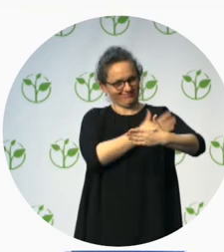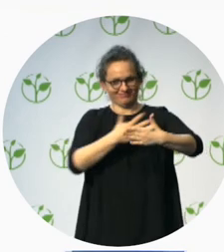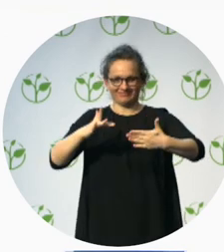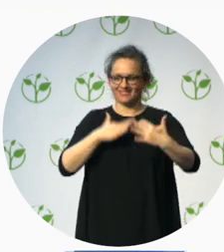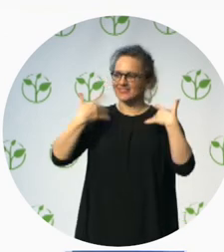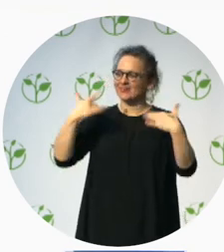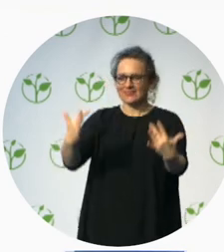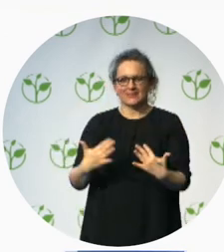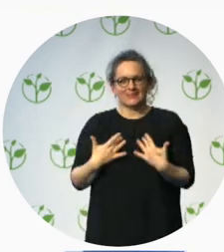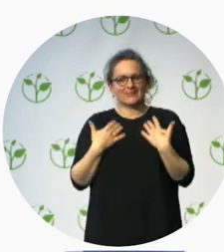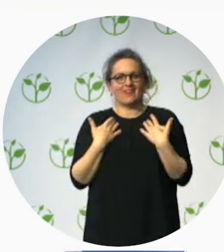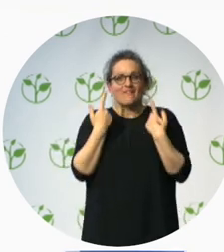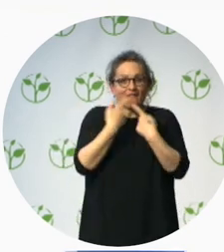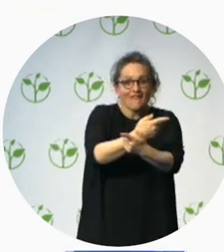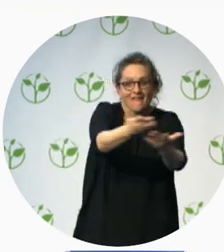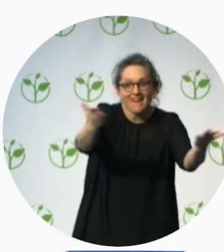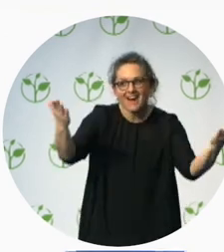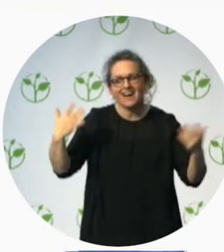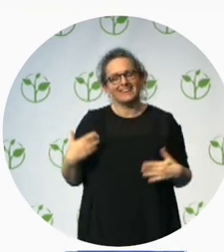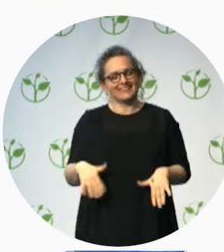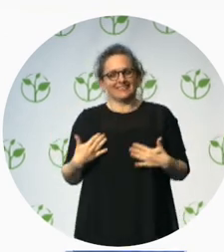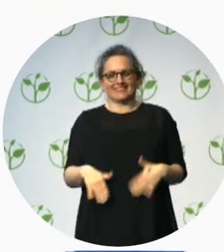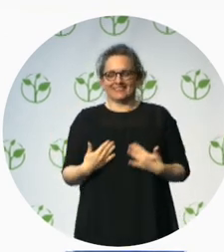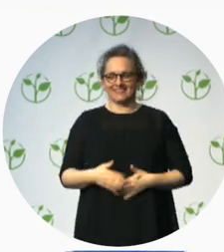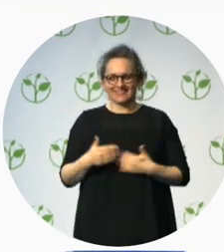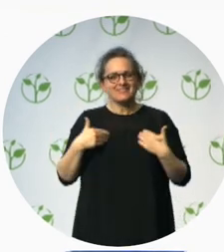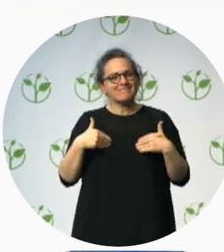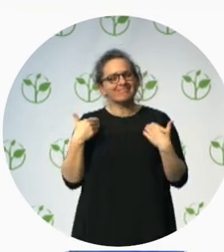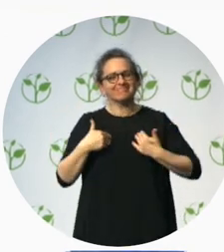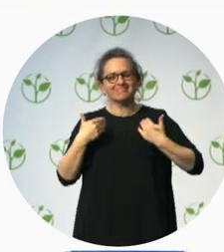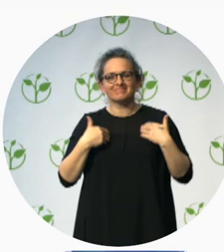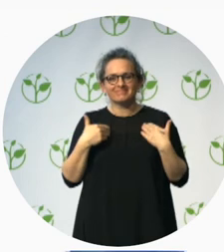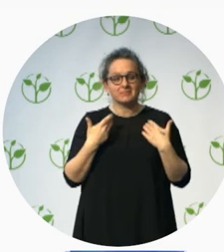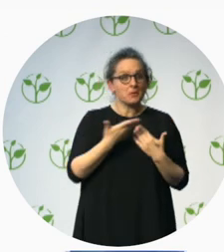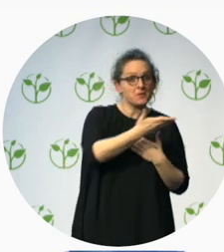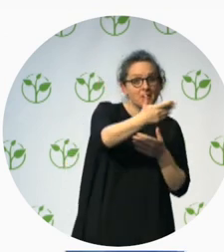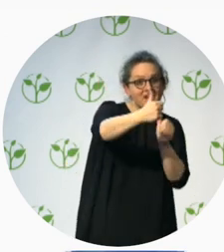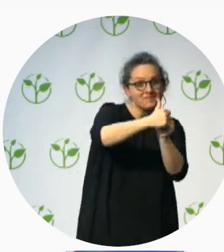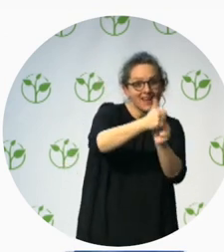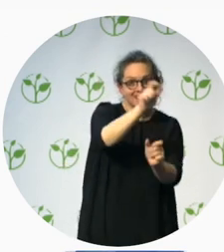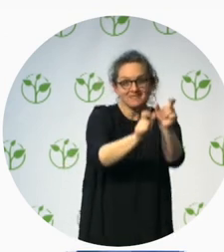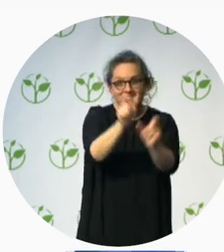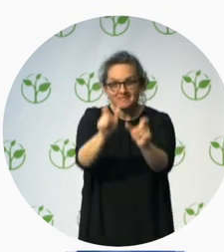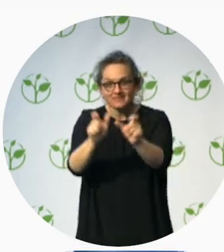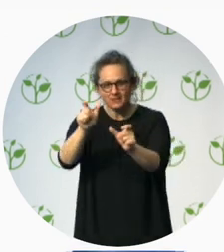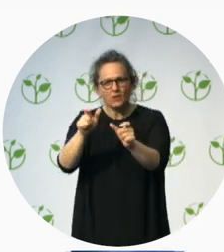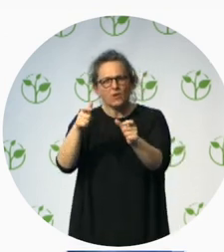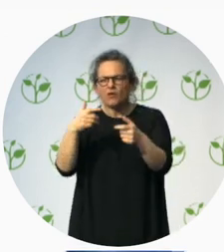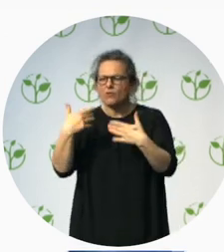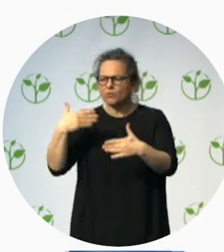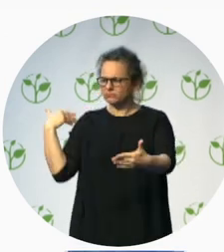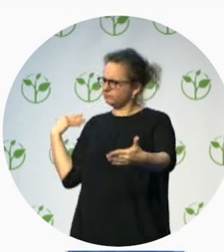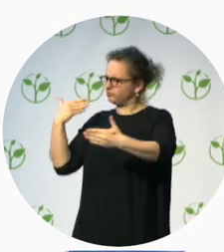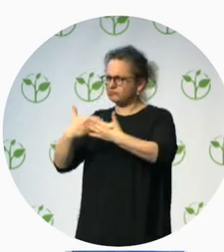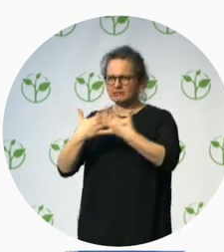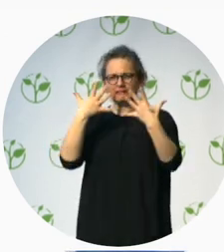all for being partners of now 10 years of the Zero Project.